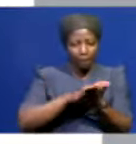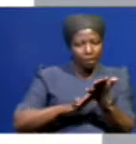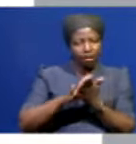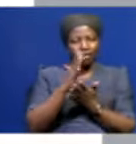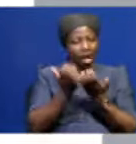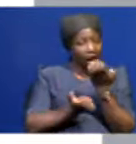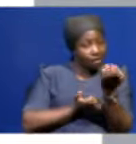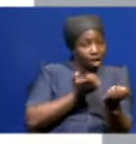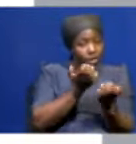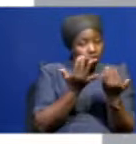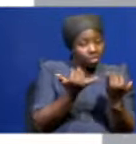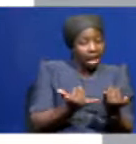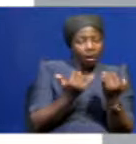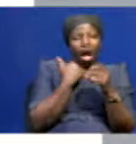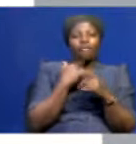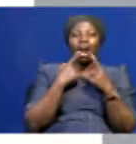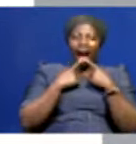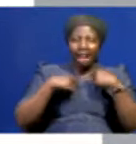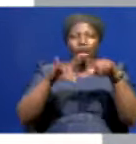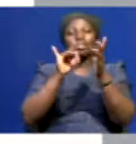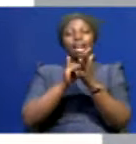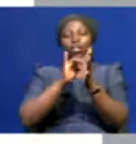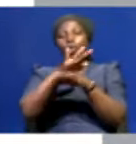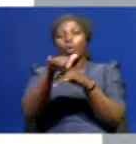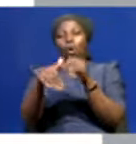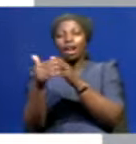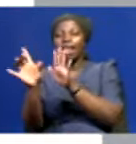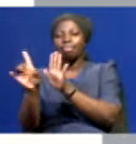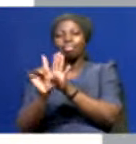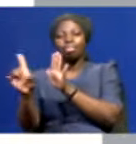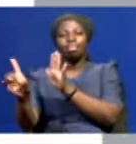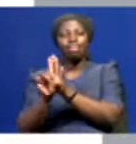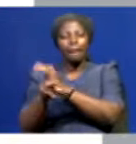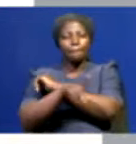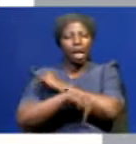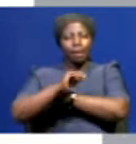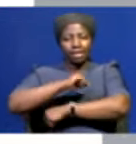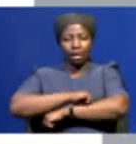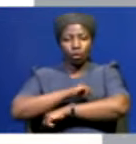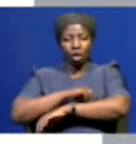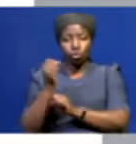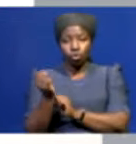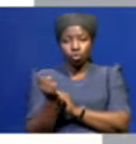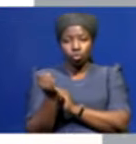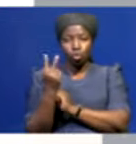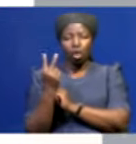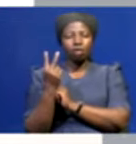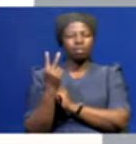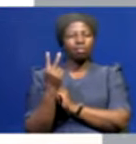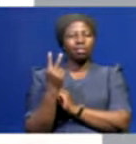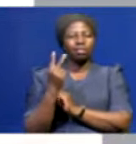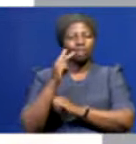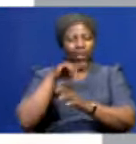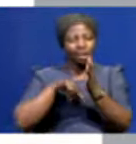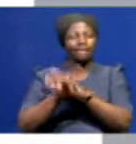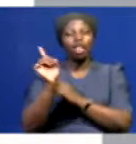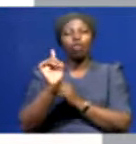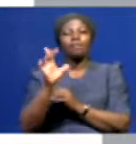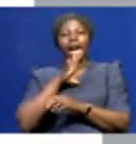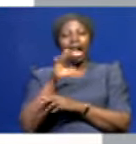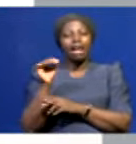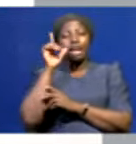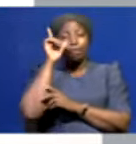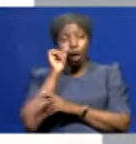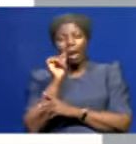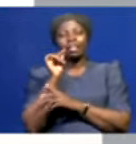is hereby directed that all day primary and secondary schools in Nairobi, Mombasa and Kisumu counties reopen for